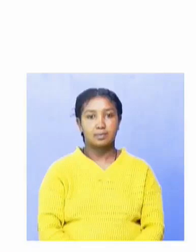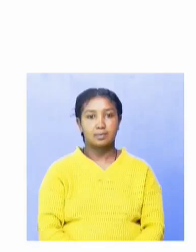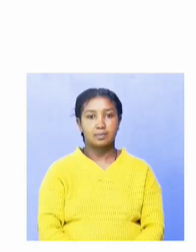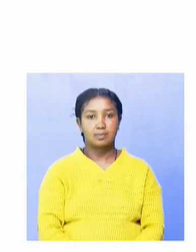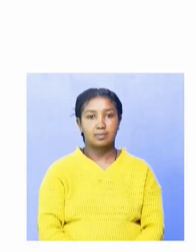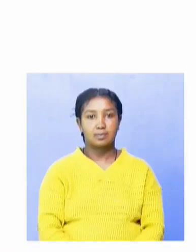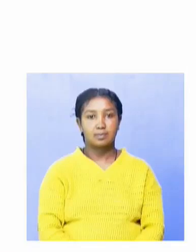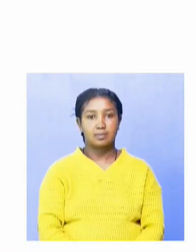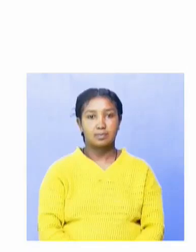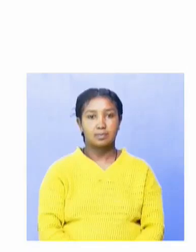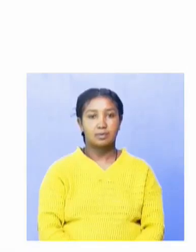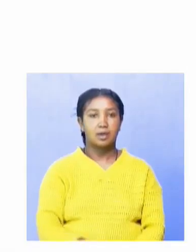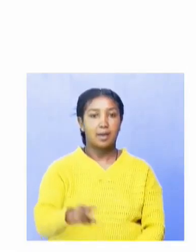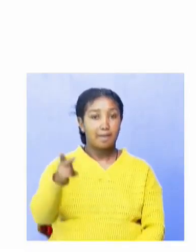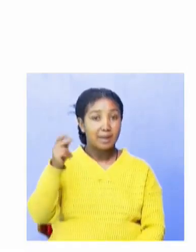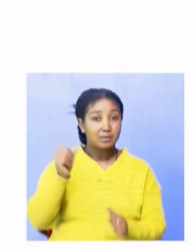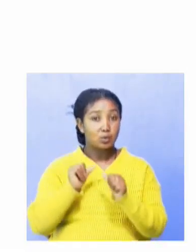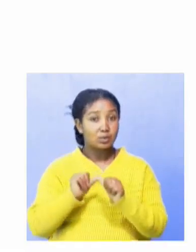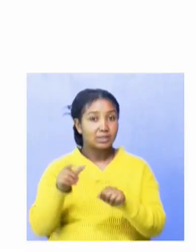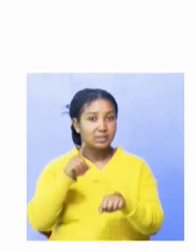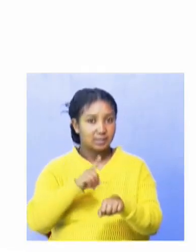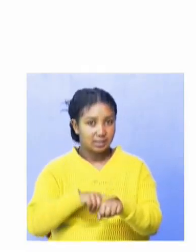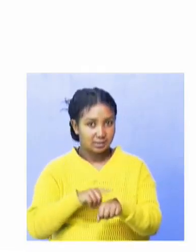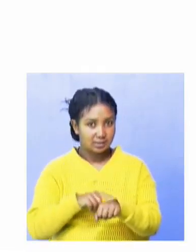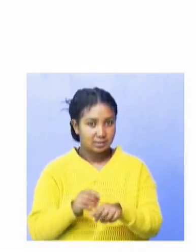In past continuous tense.